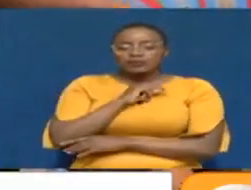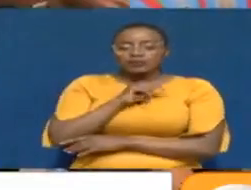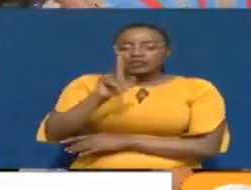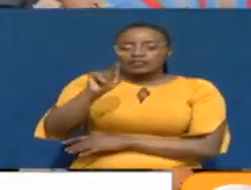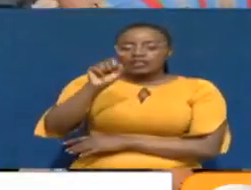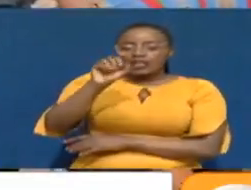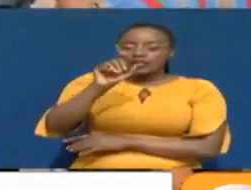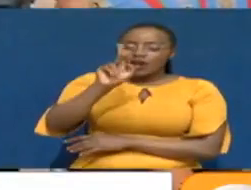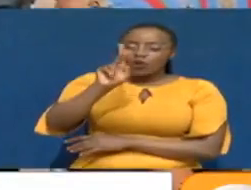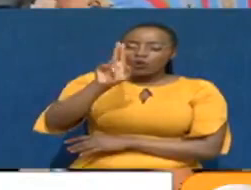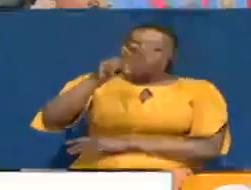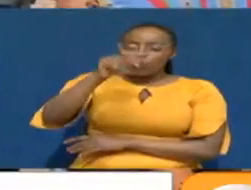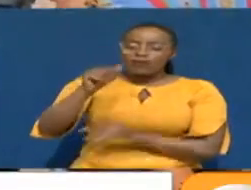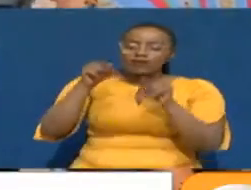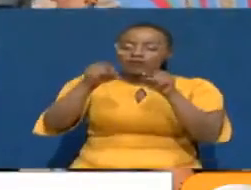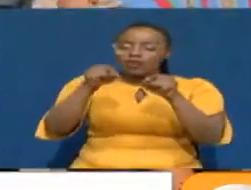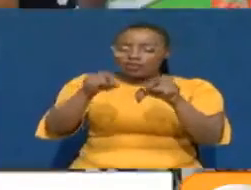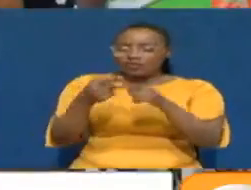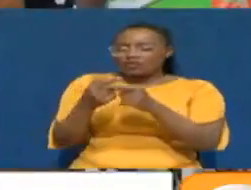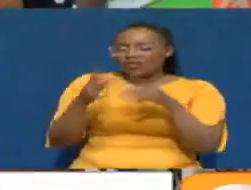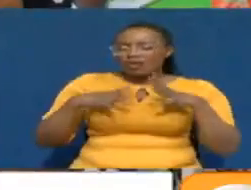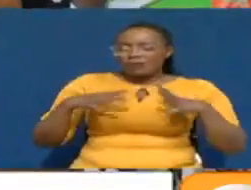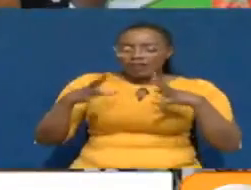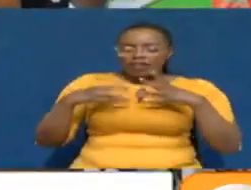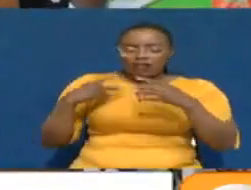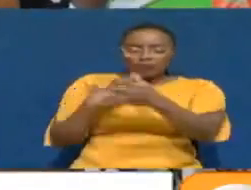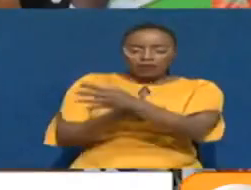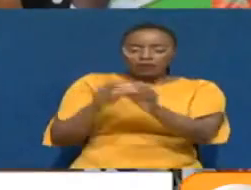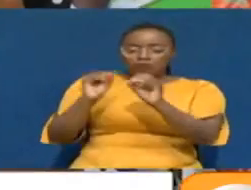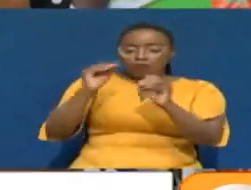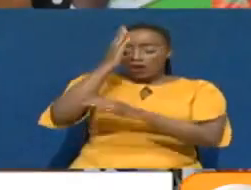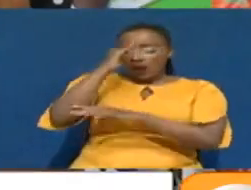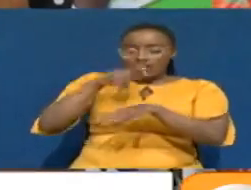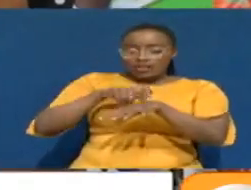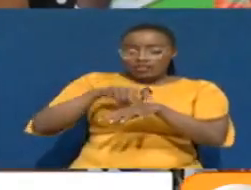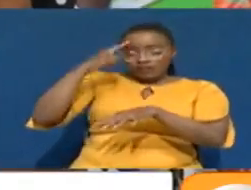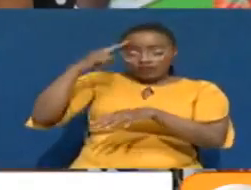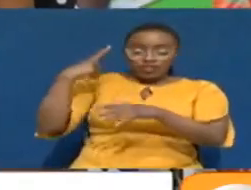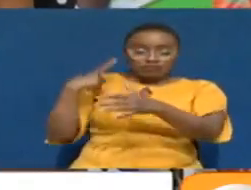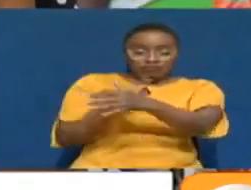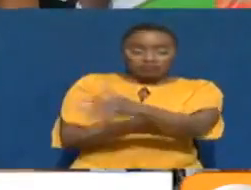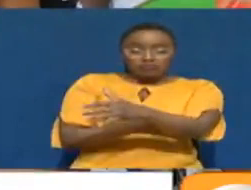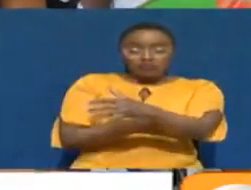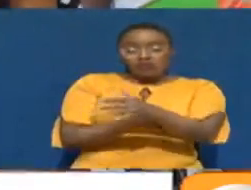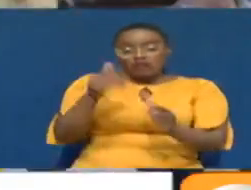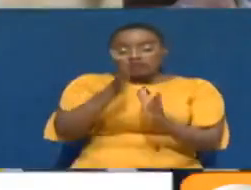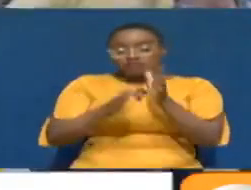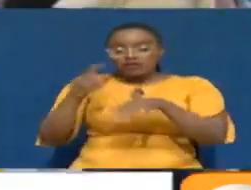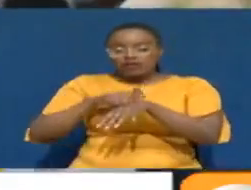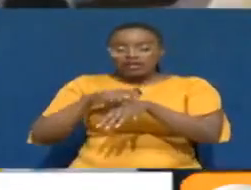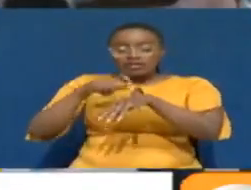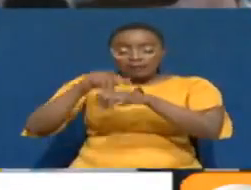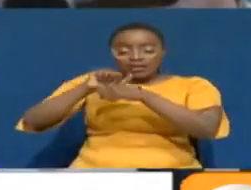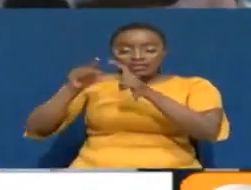Teachers Union KUPPET has, however, blamed the low uptake of vaccines among teachers on the timing of the vaccination schedule. Hii chanjo